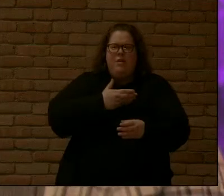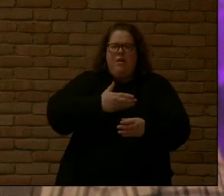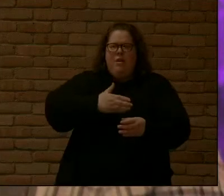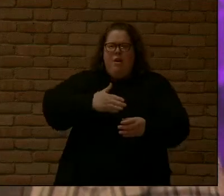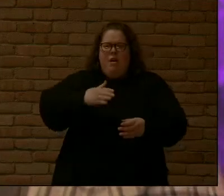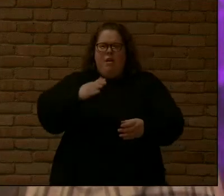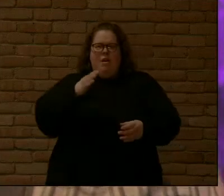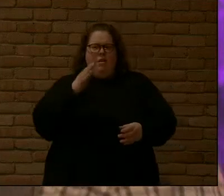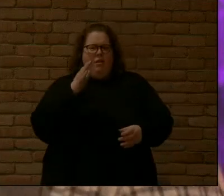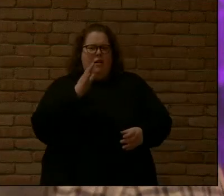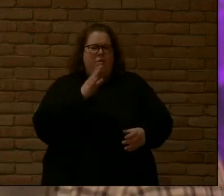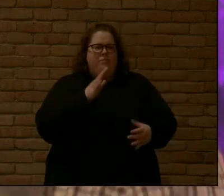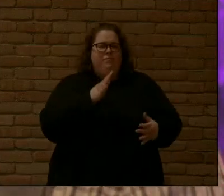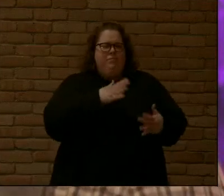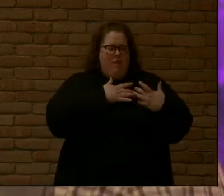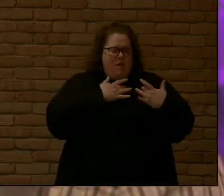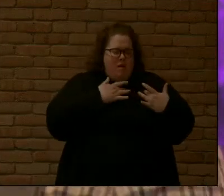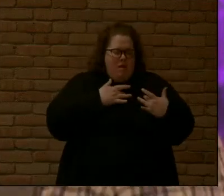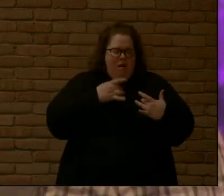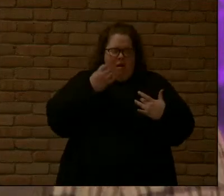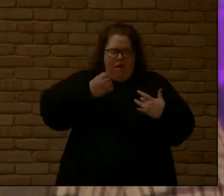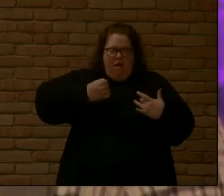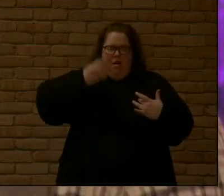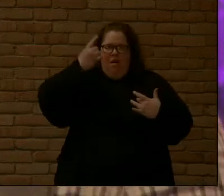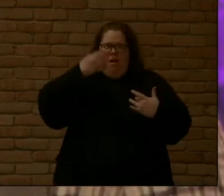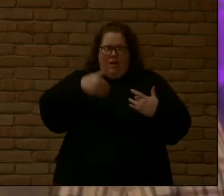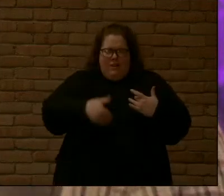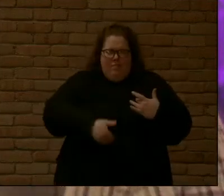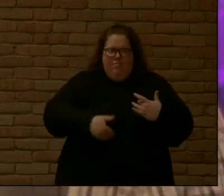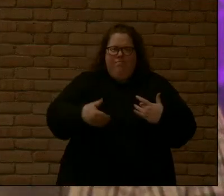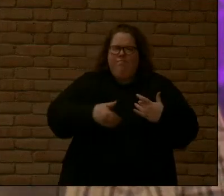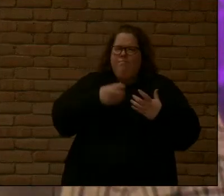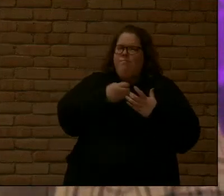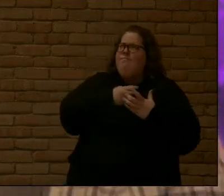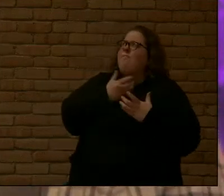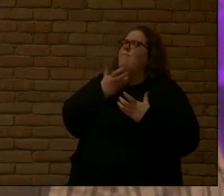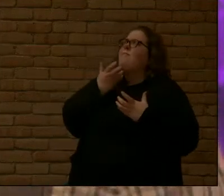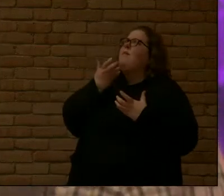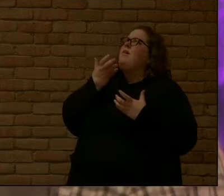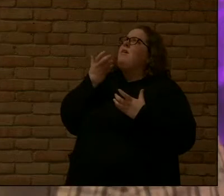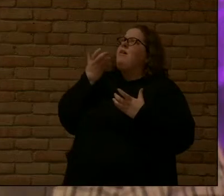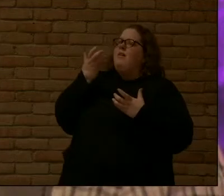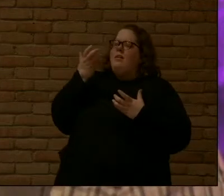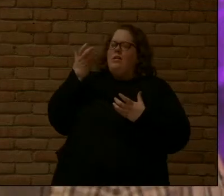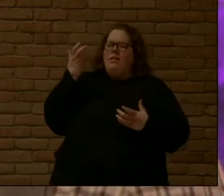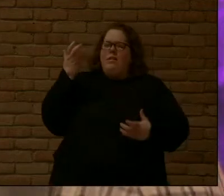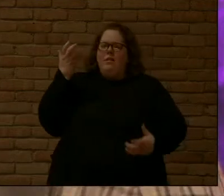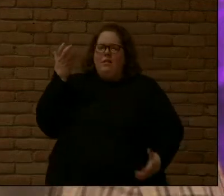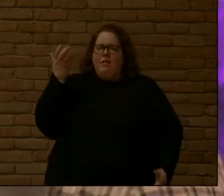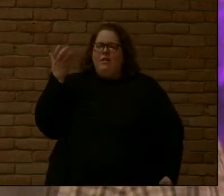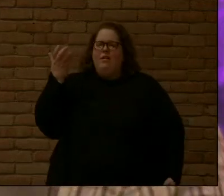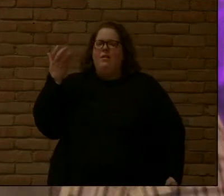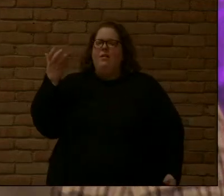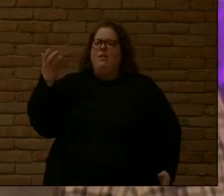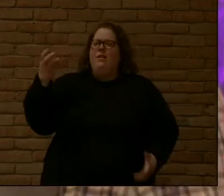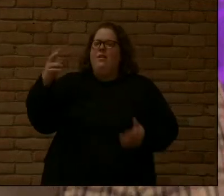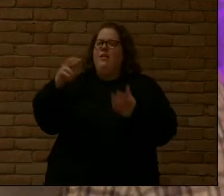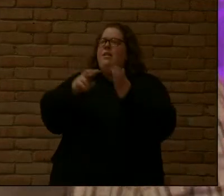every human heart its native cry, oh, then